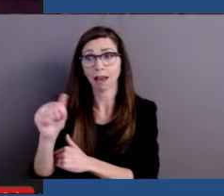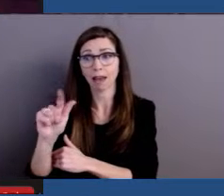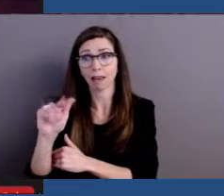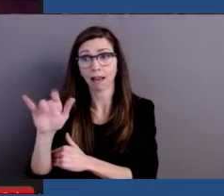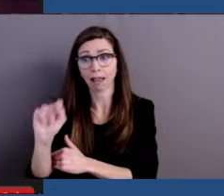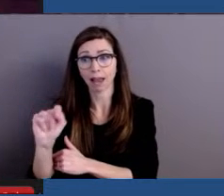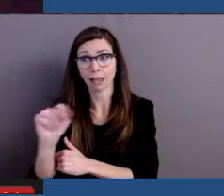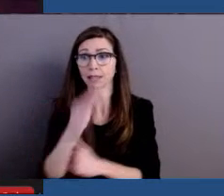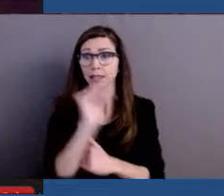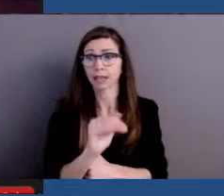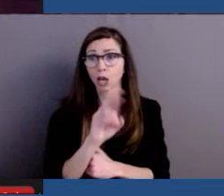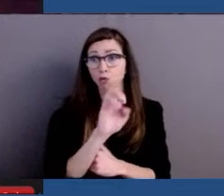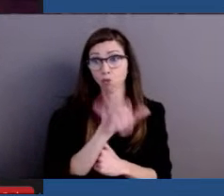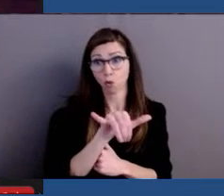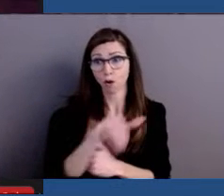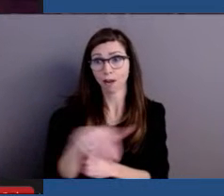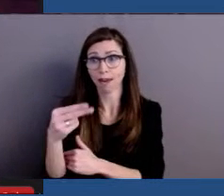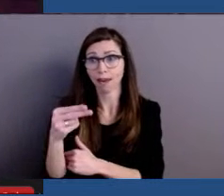Roy Haynes,